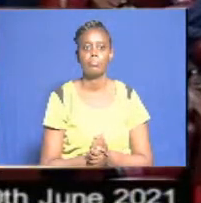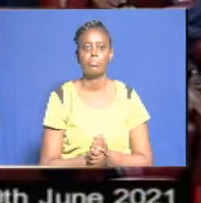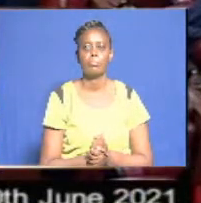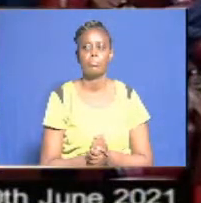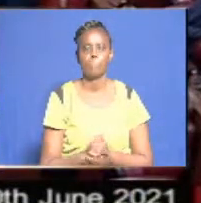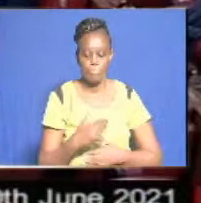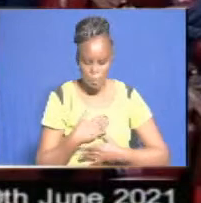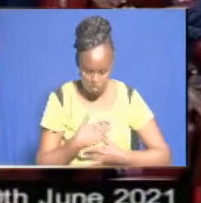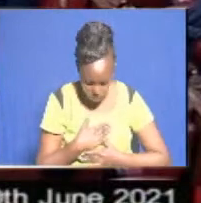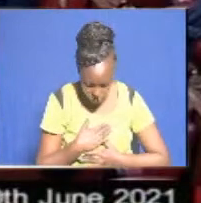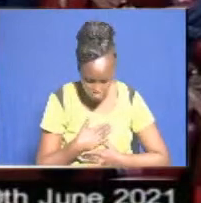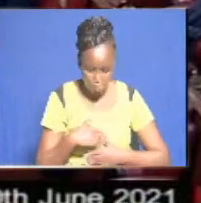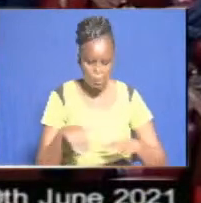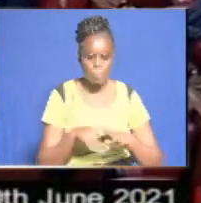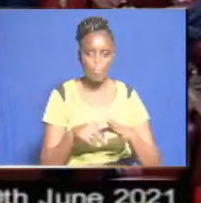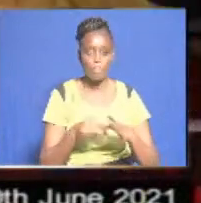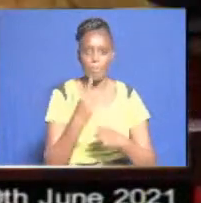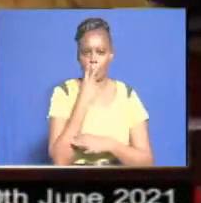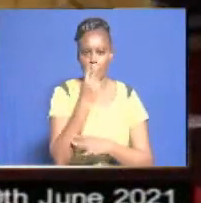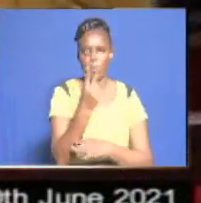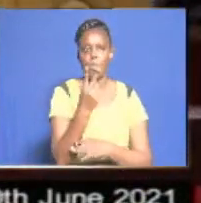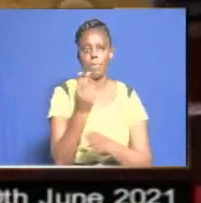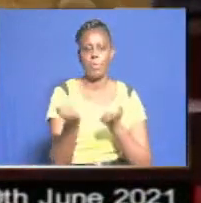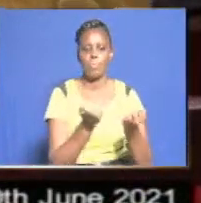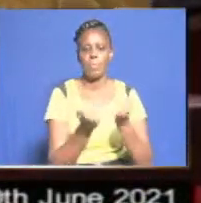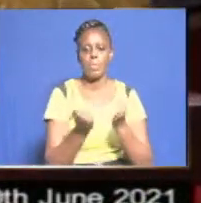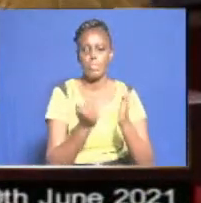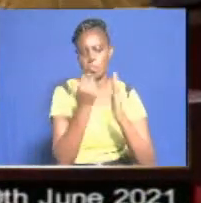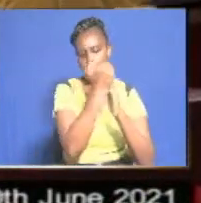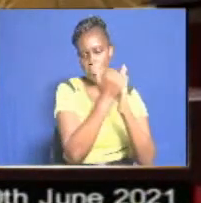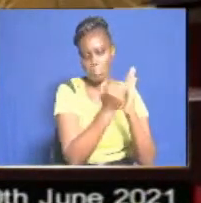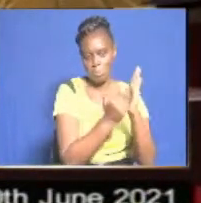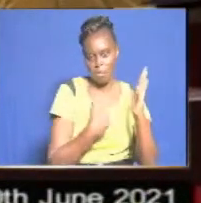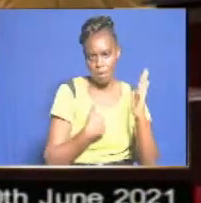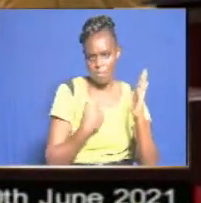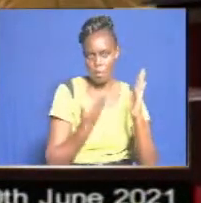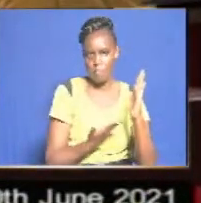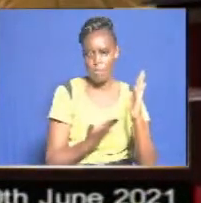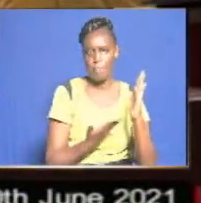Honourable members, in view of the business ahead, I will